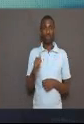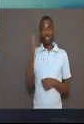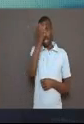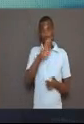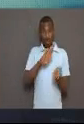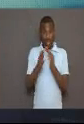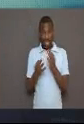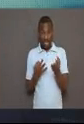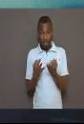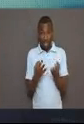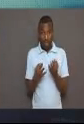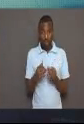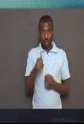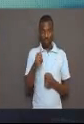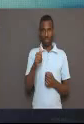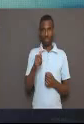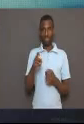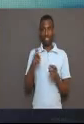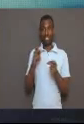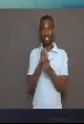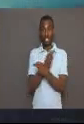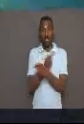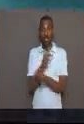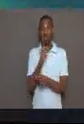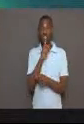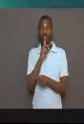pressure to predict weather changes.